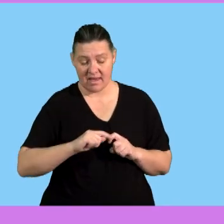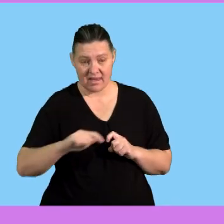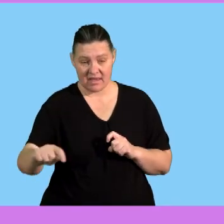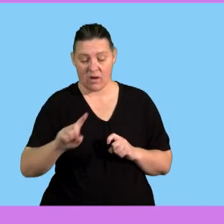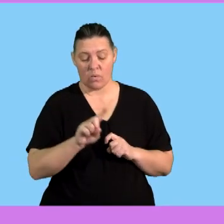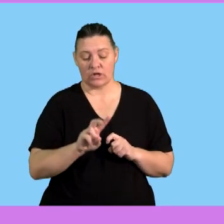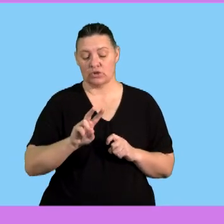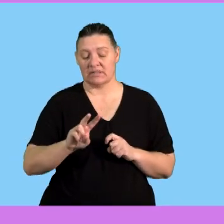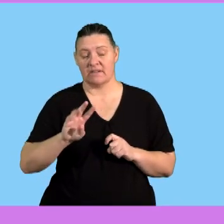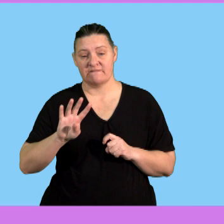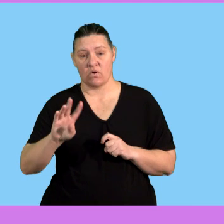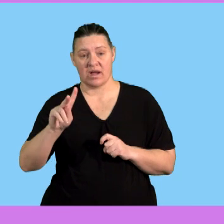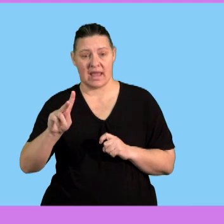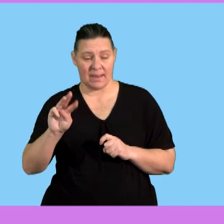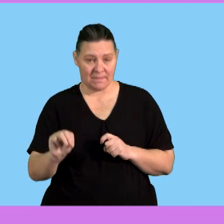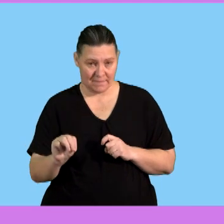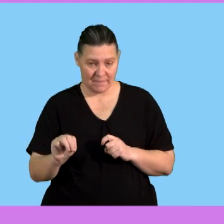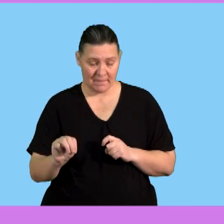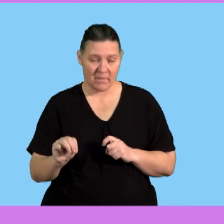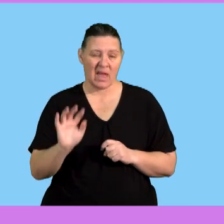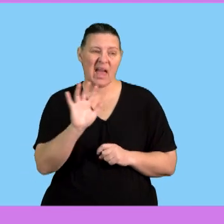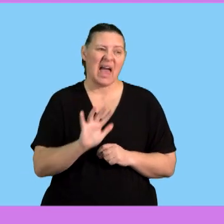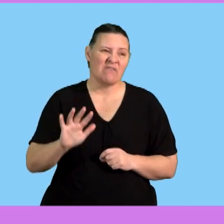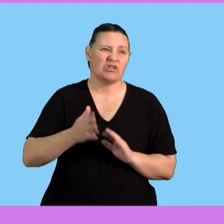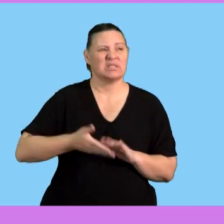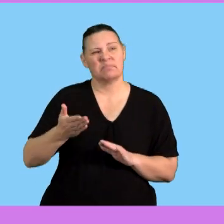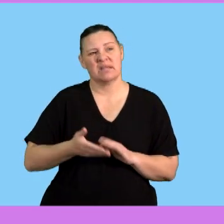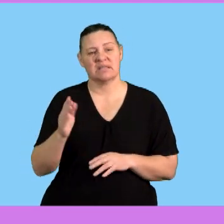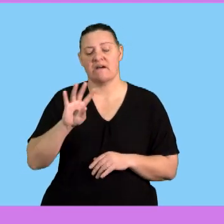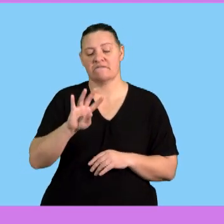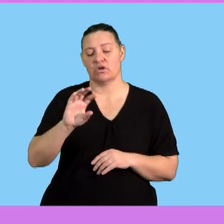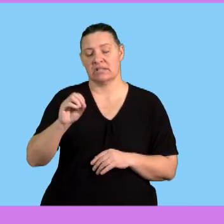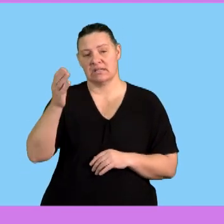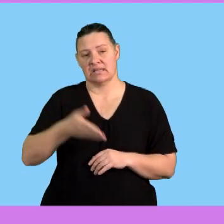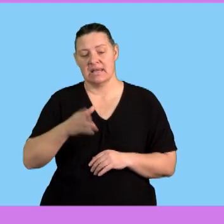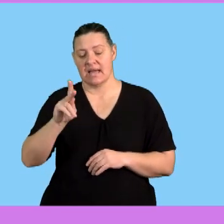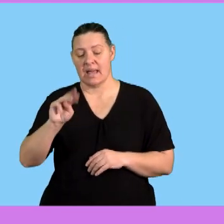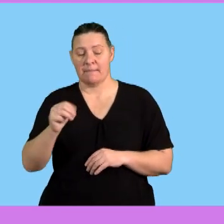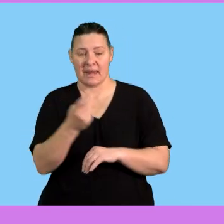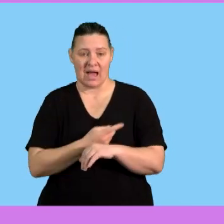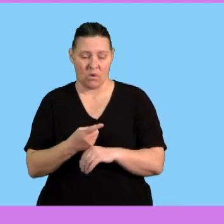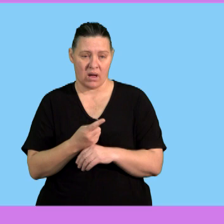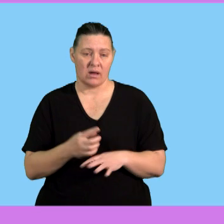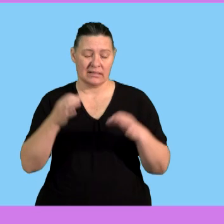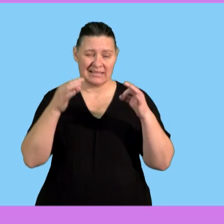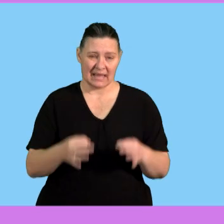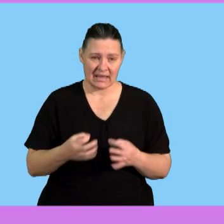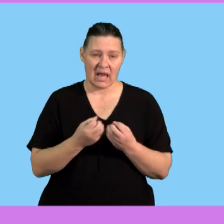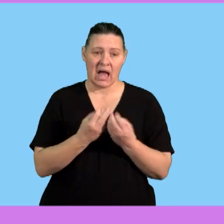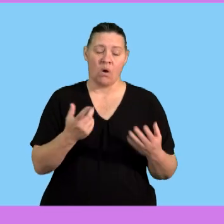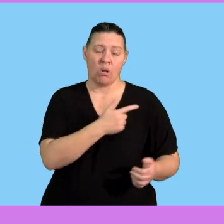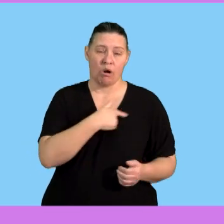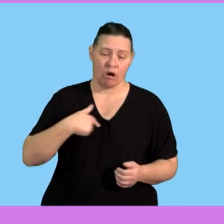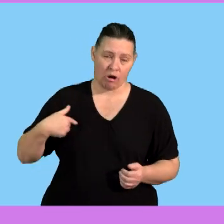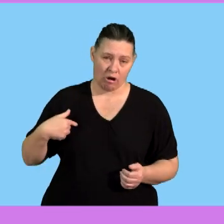is 134 kilometers at an average speed of 40 kilometers per hour, determine how